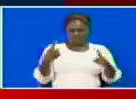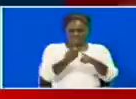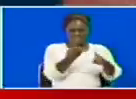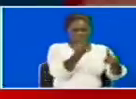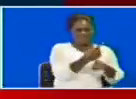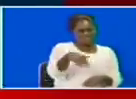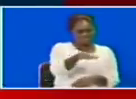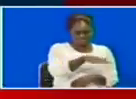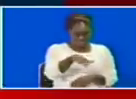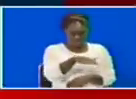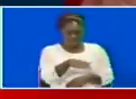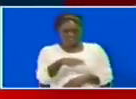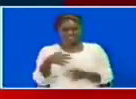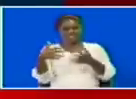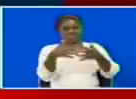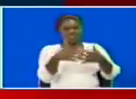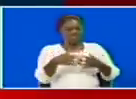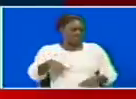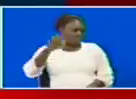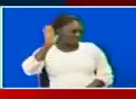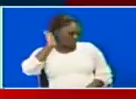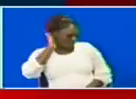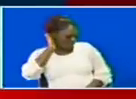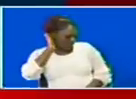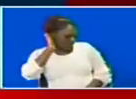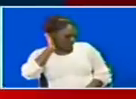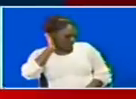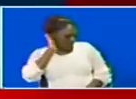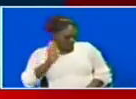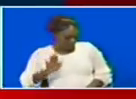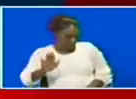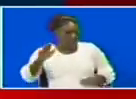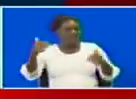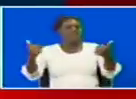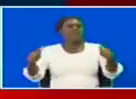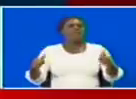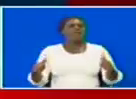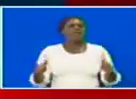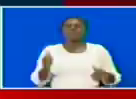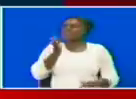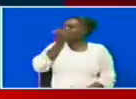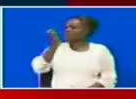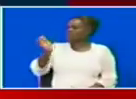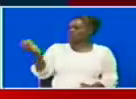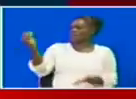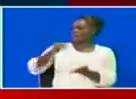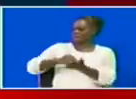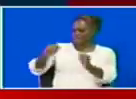from Ocean to Ocean hear these words you will never be ignored